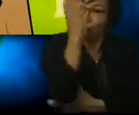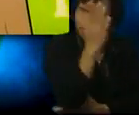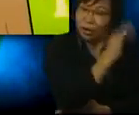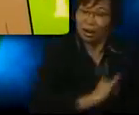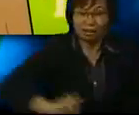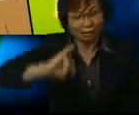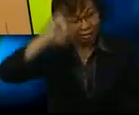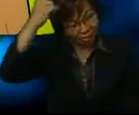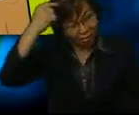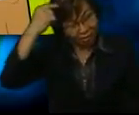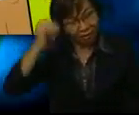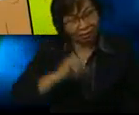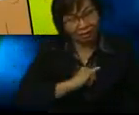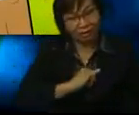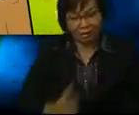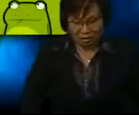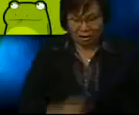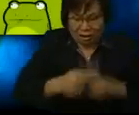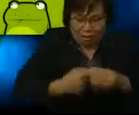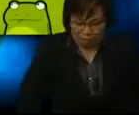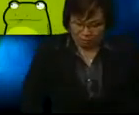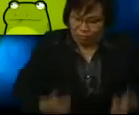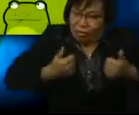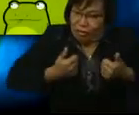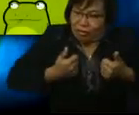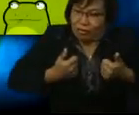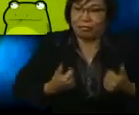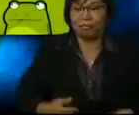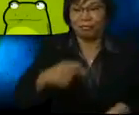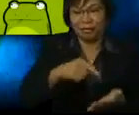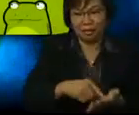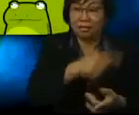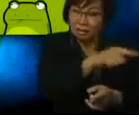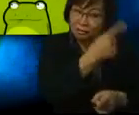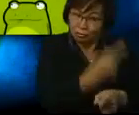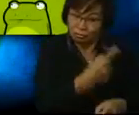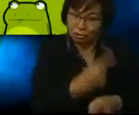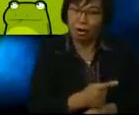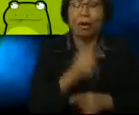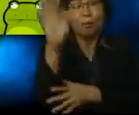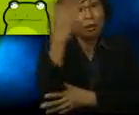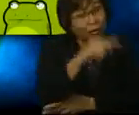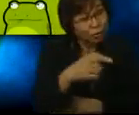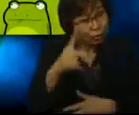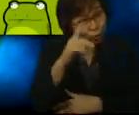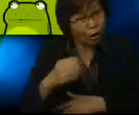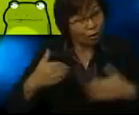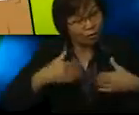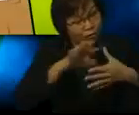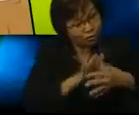a thing or two about survival. He's right, you know. Old Bayan, do you have a story to tell